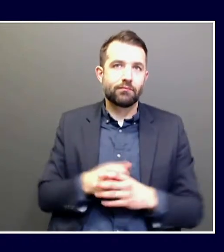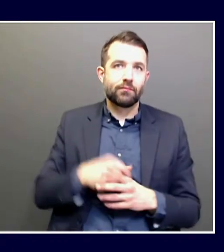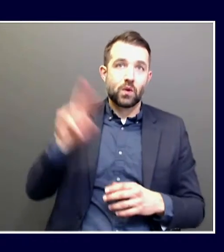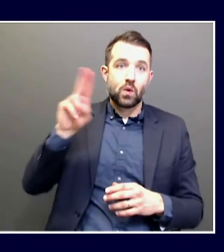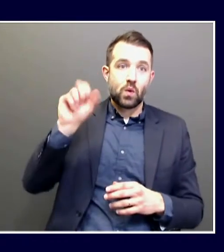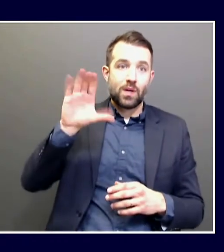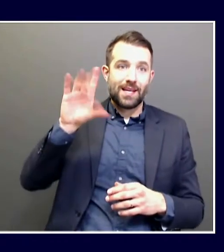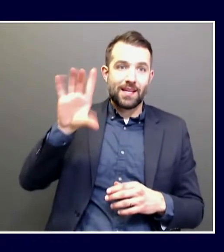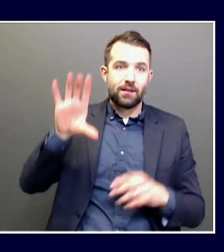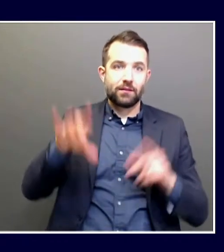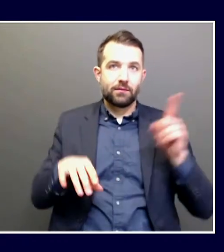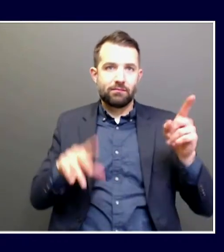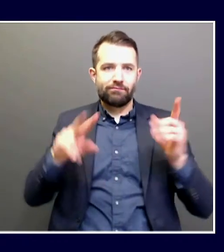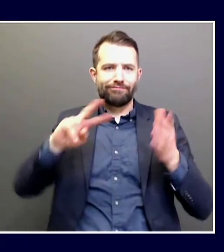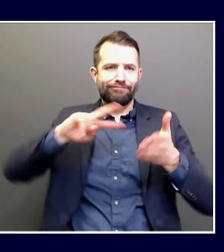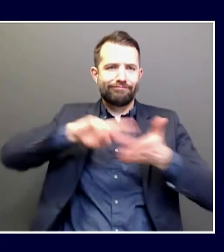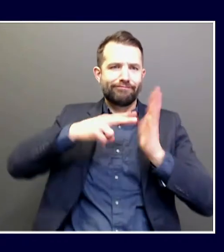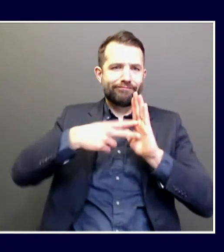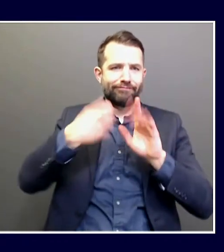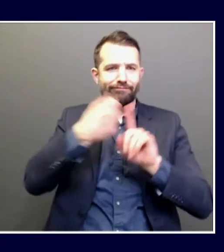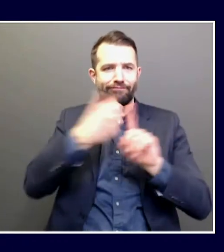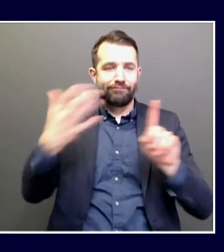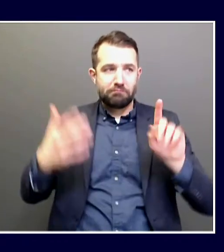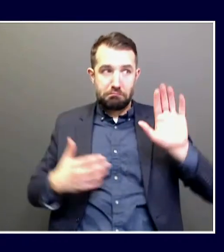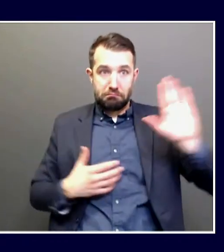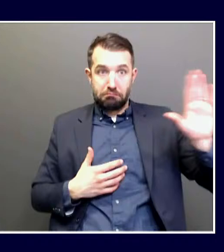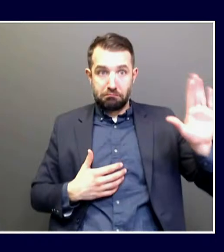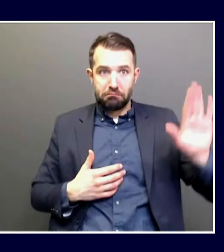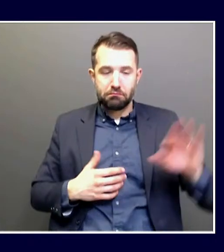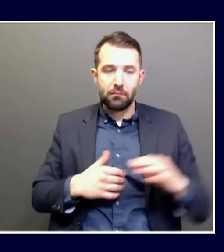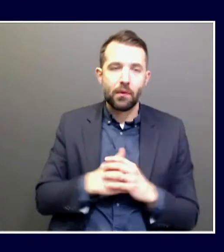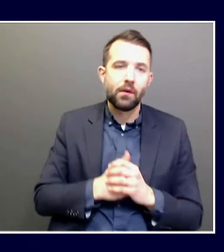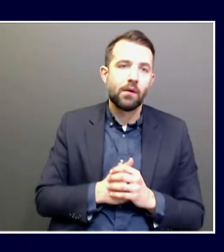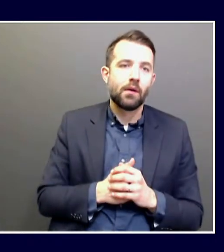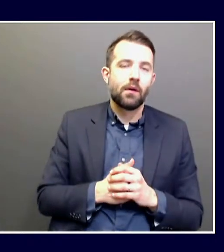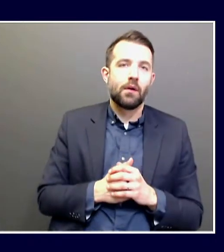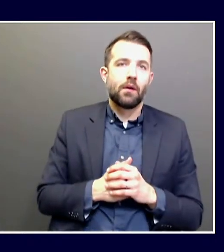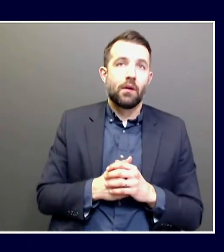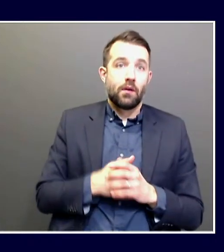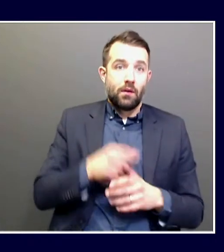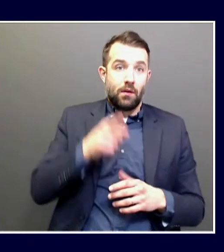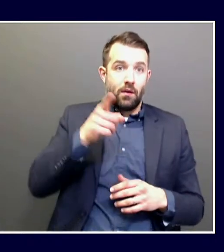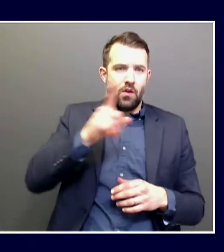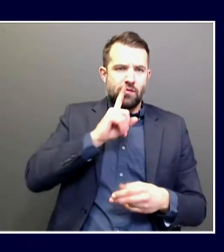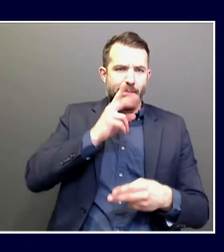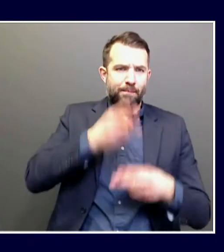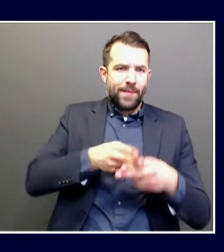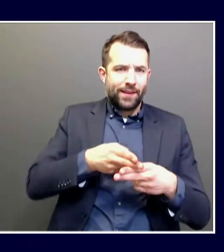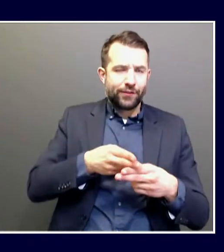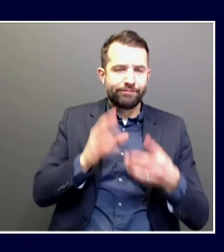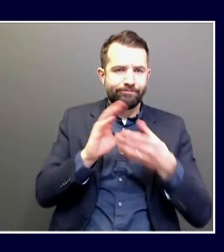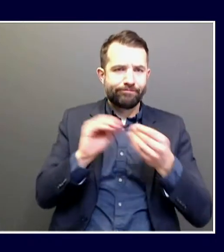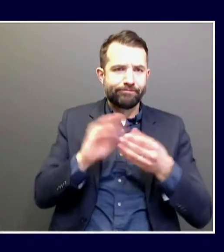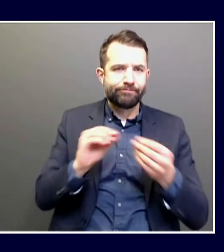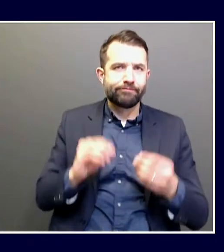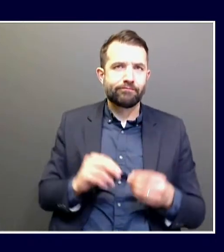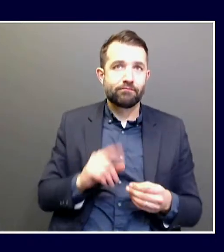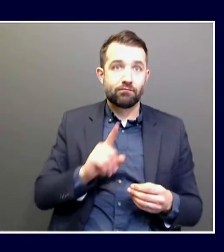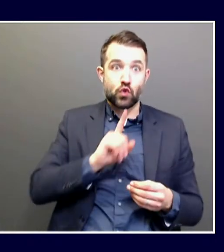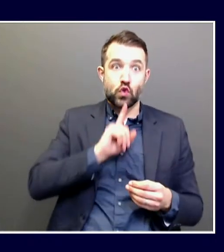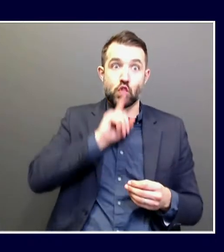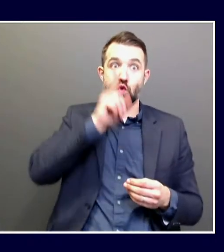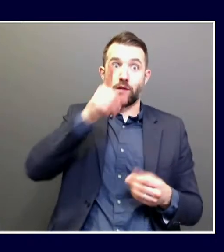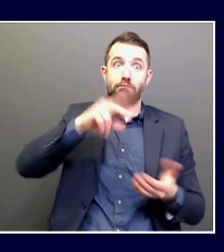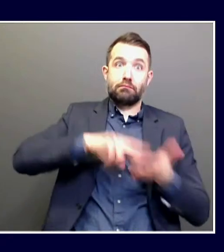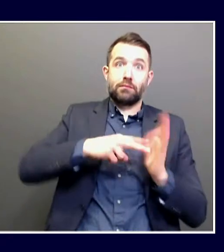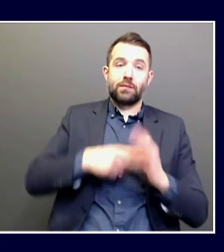how really it's turning into people needing the 2 doses of an mRNA and a booster in order for it to